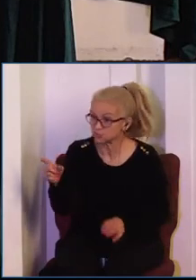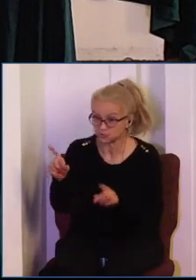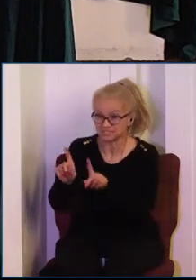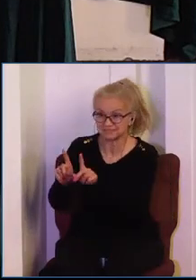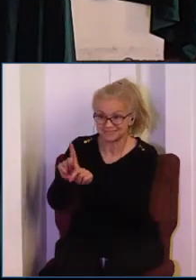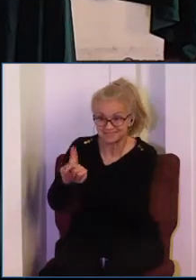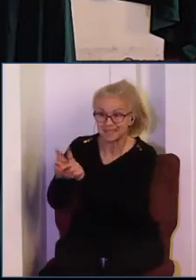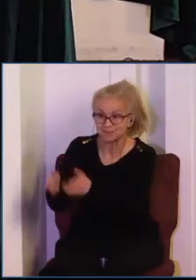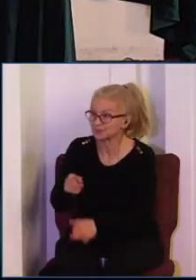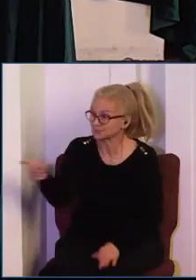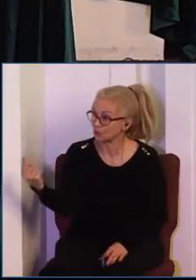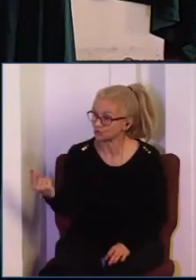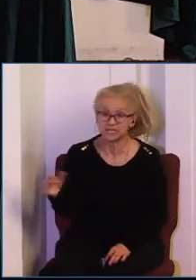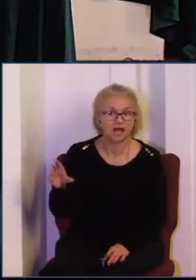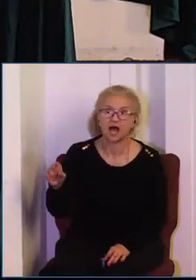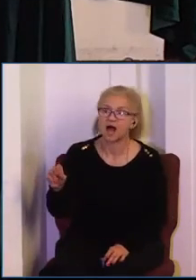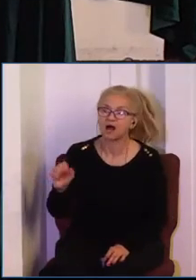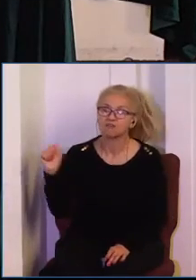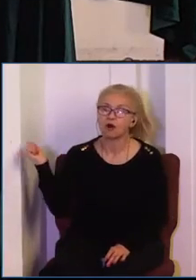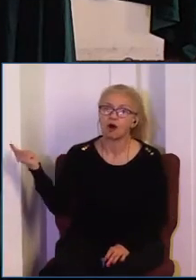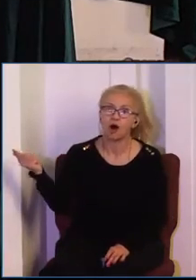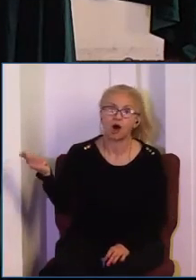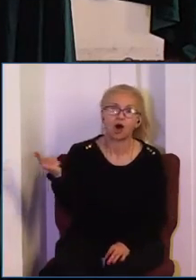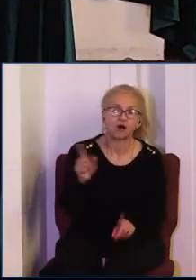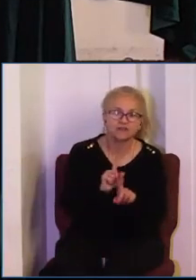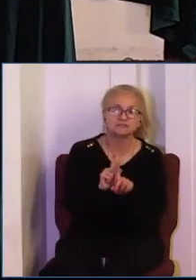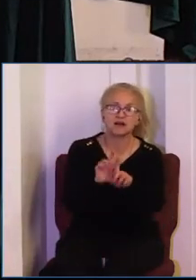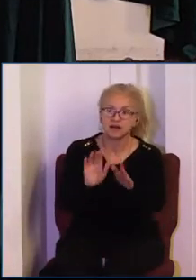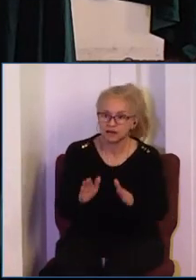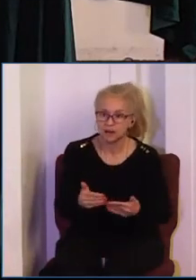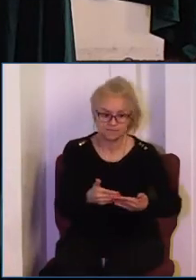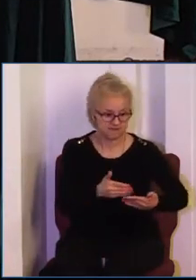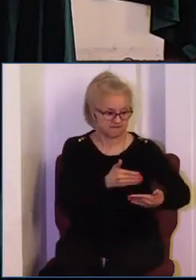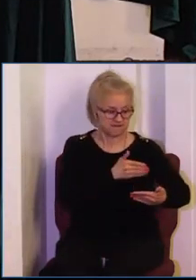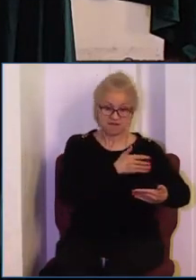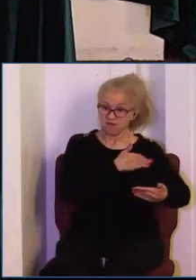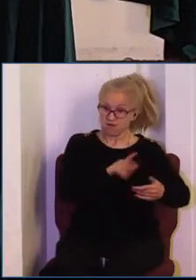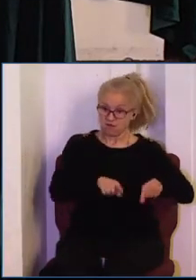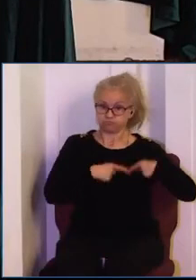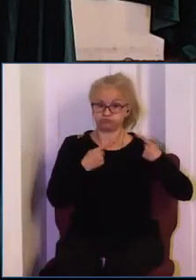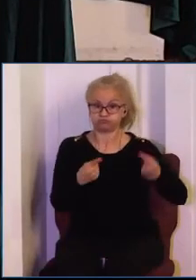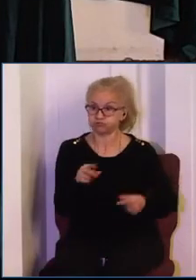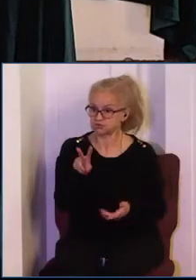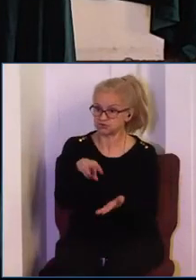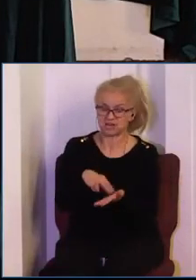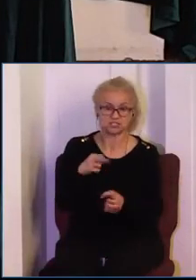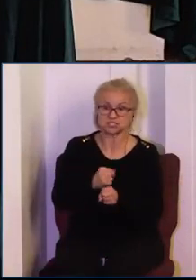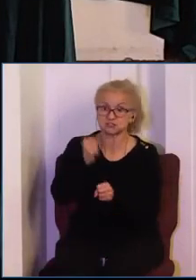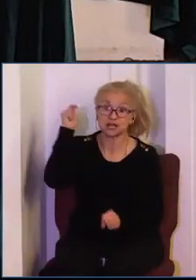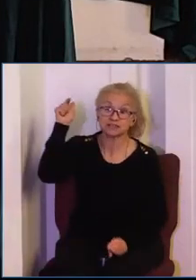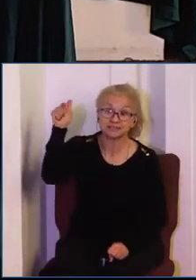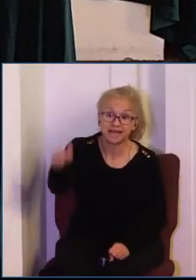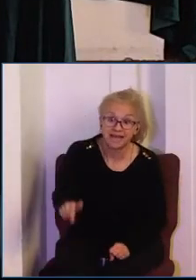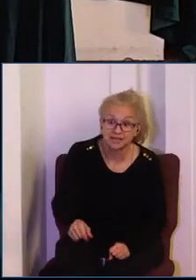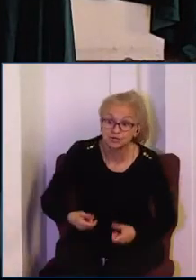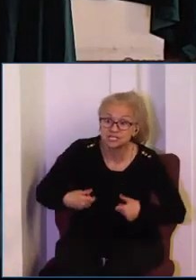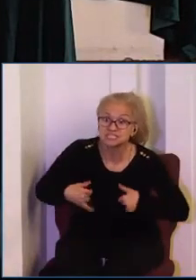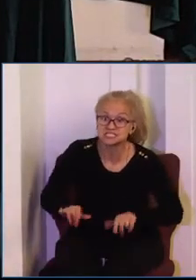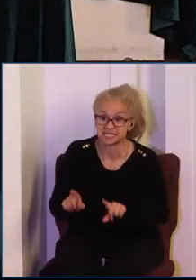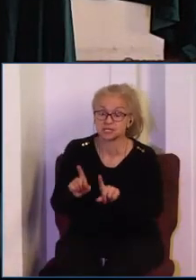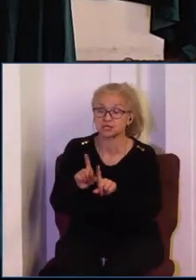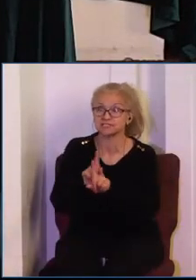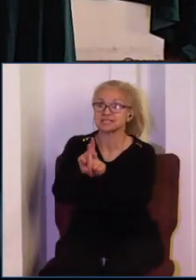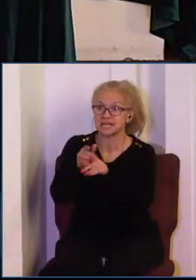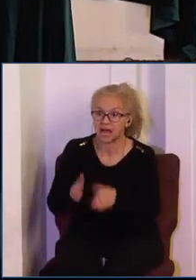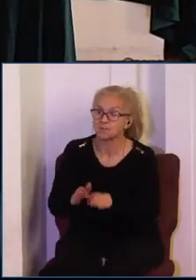disciples. It was for all the disciples that have come, and here we are over 2,000 years later, still being